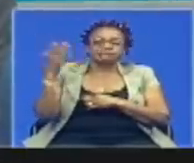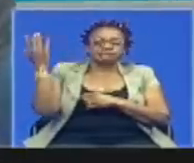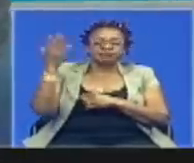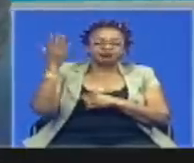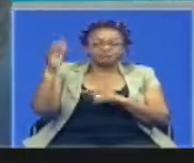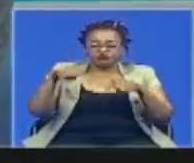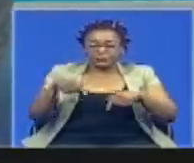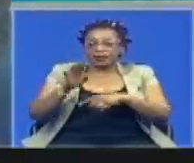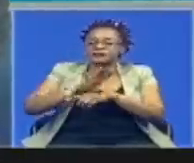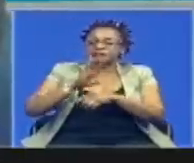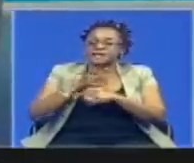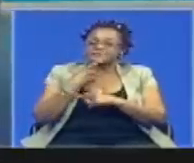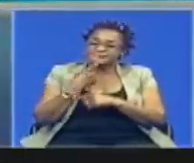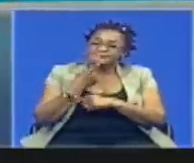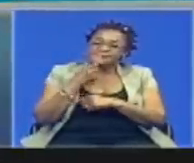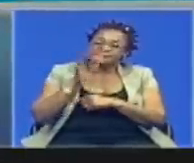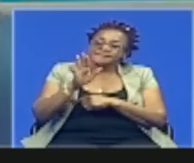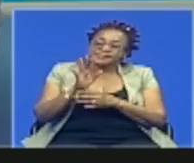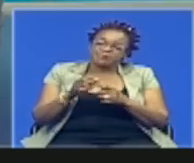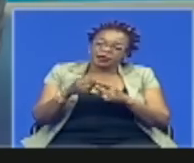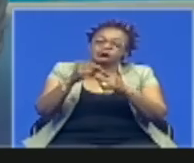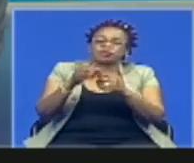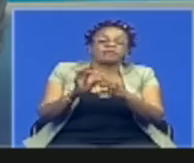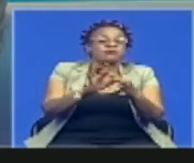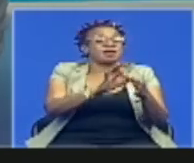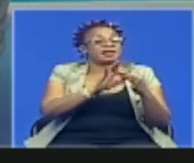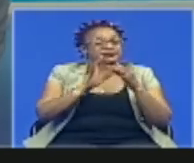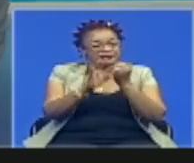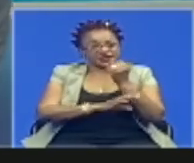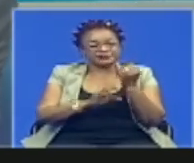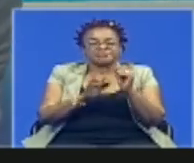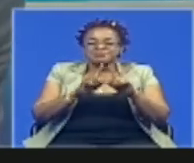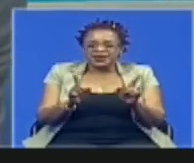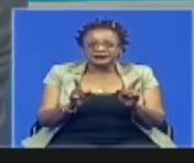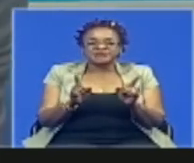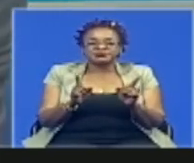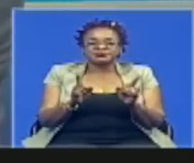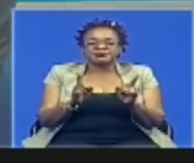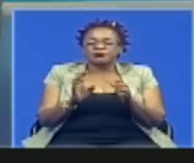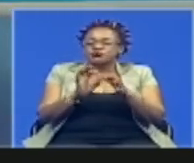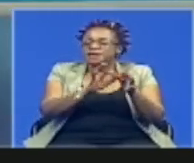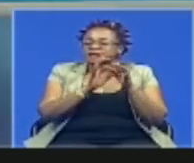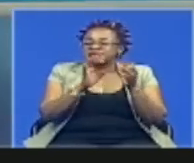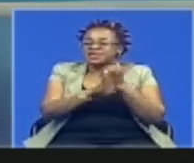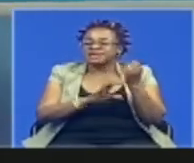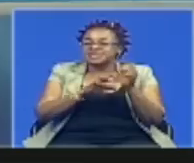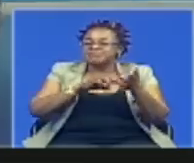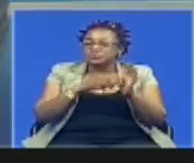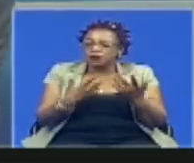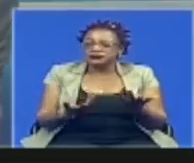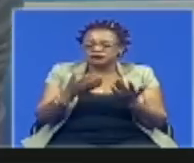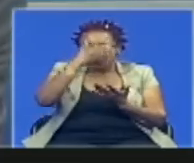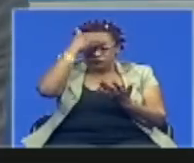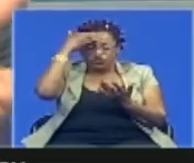said his priority will be uniting the country. Mm-hmm. But does uniting the country mean forgetting all of the people who feel